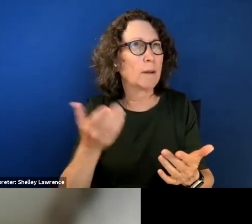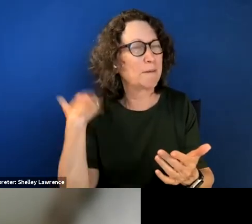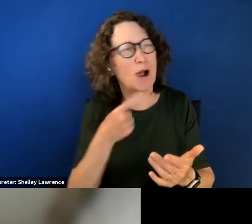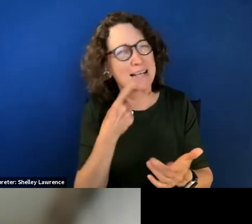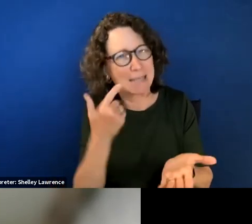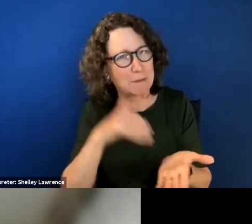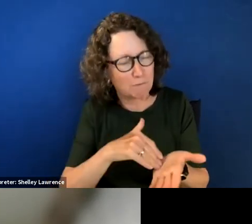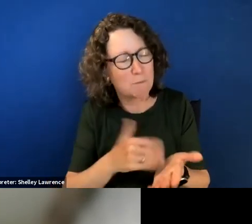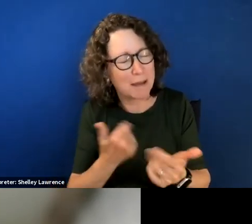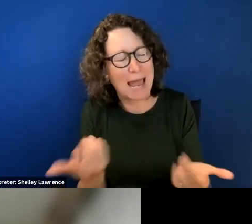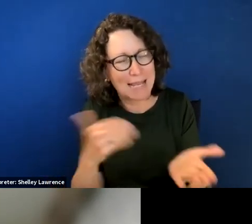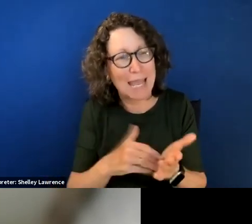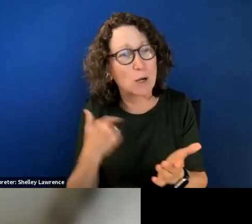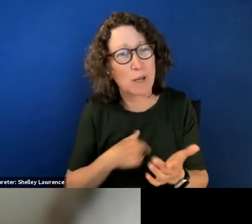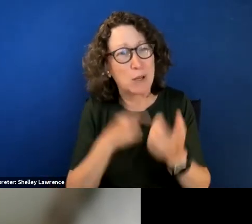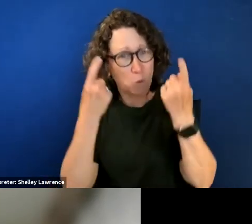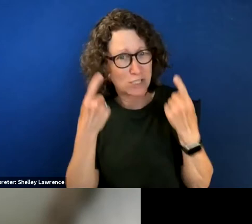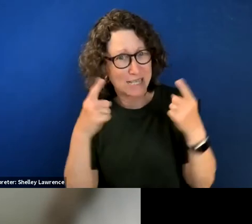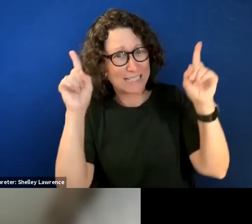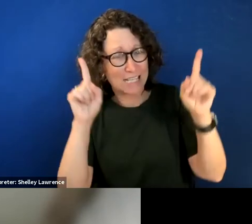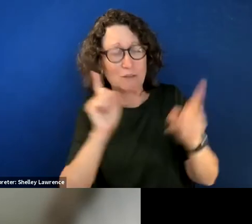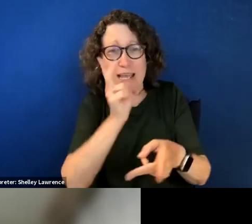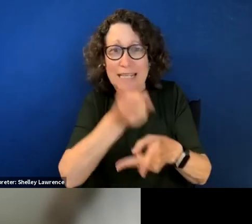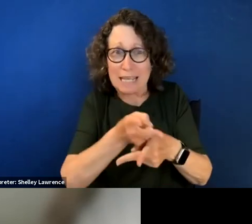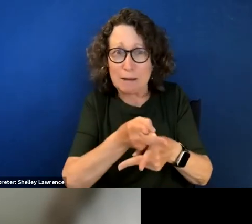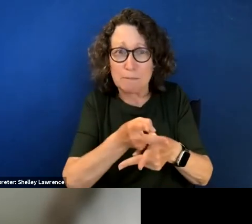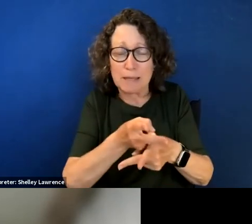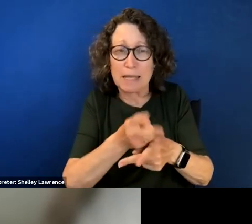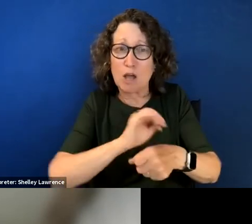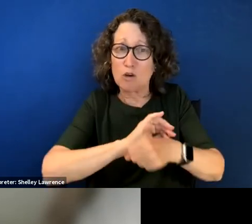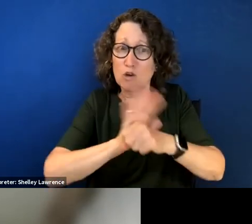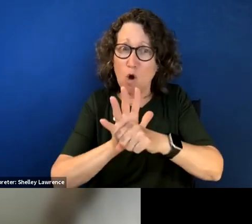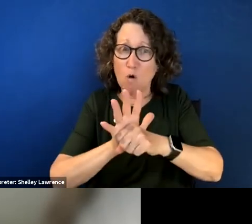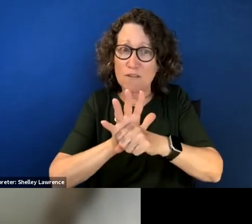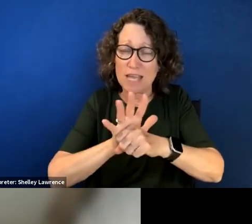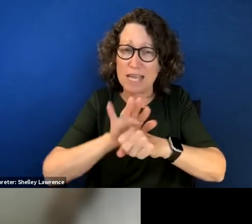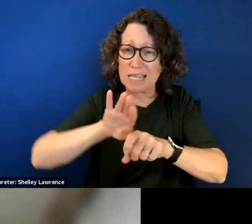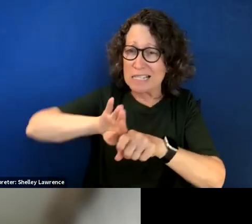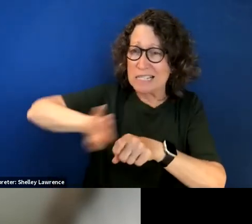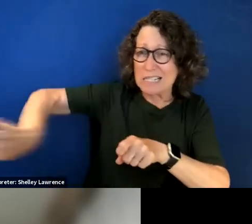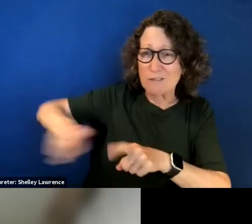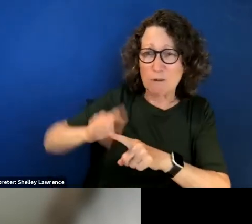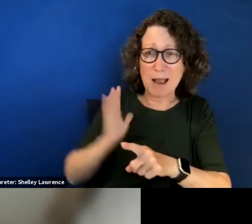reiterate, we were successful in keeping COVID out of our